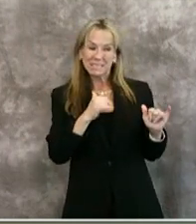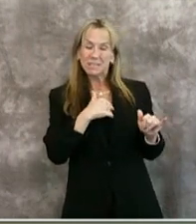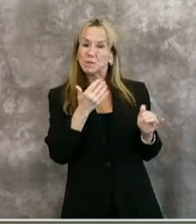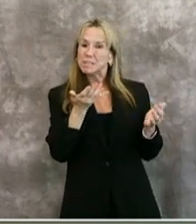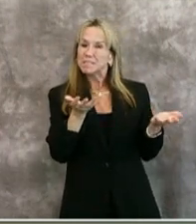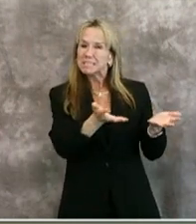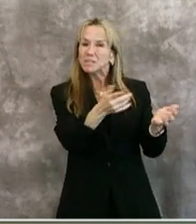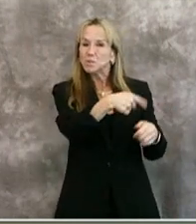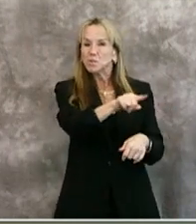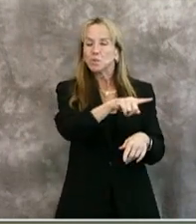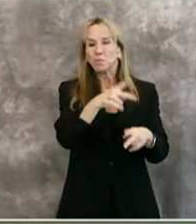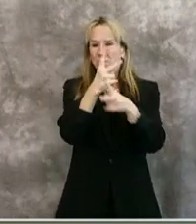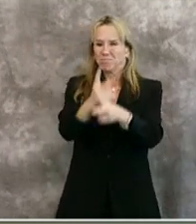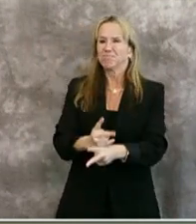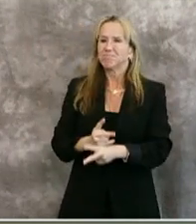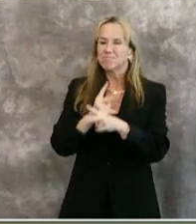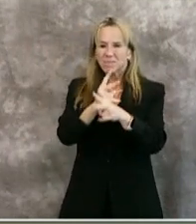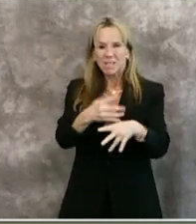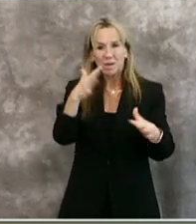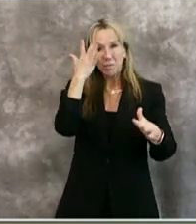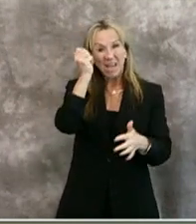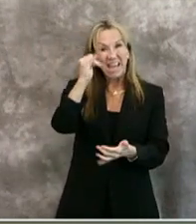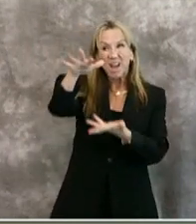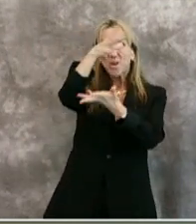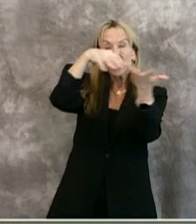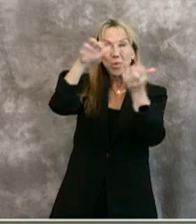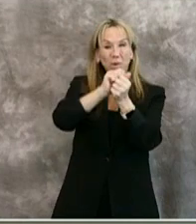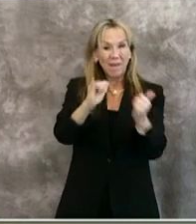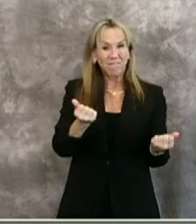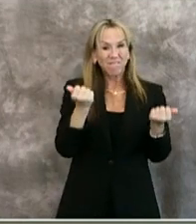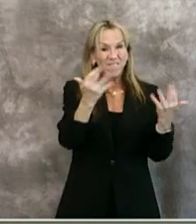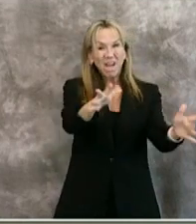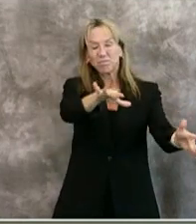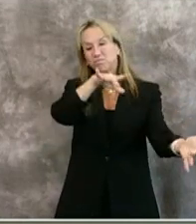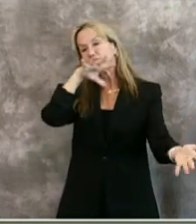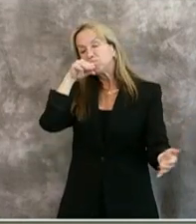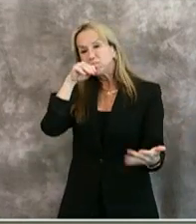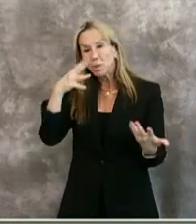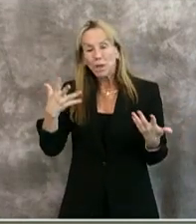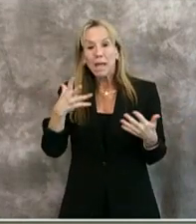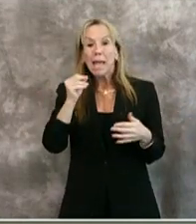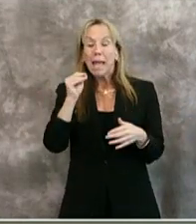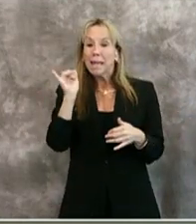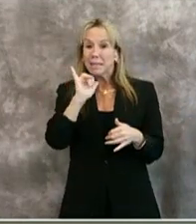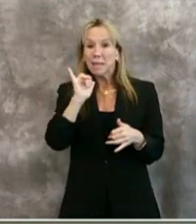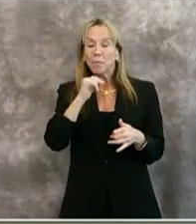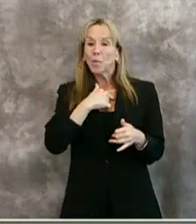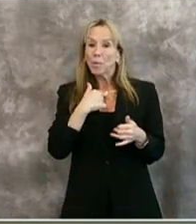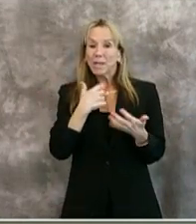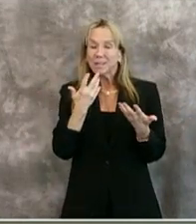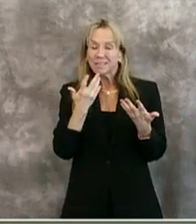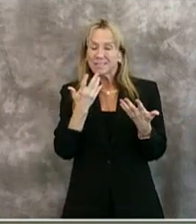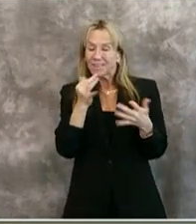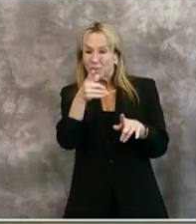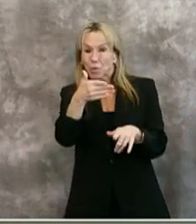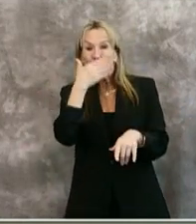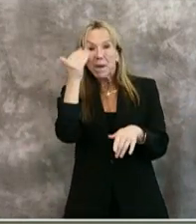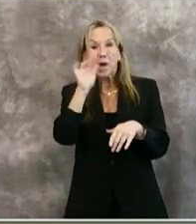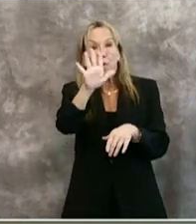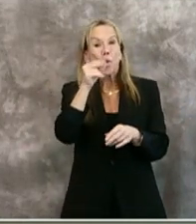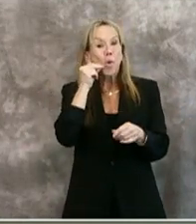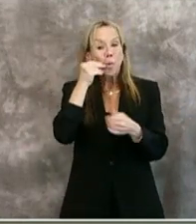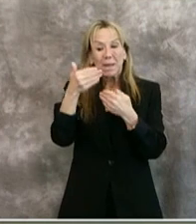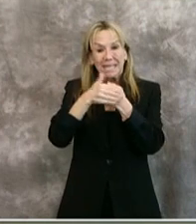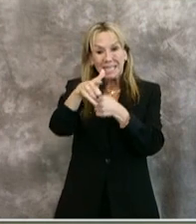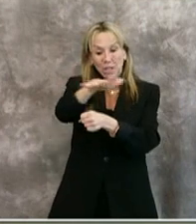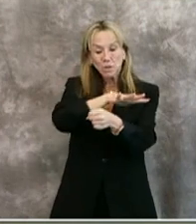precautions. At this time, our Air Pollution Control District is recommending that residents who smell smoke remain indoors with the windows and doors